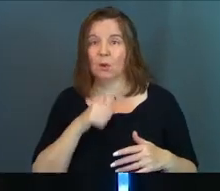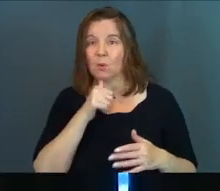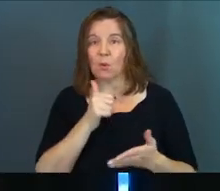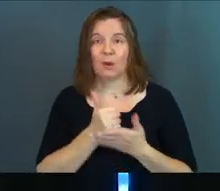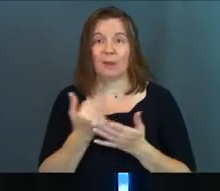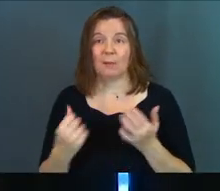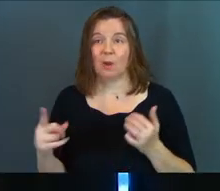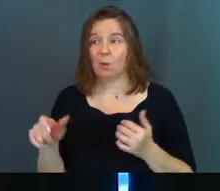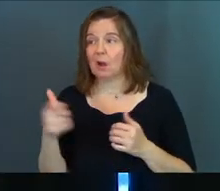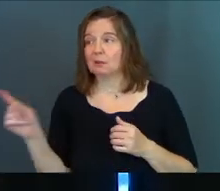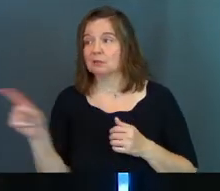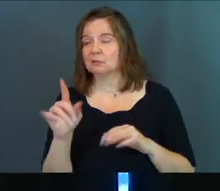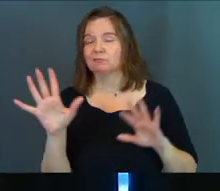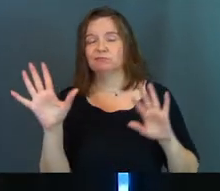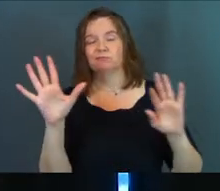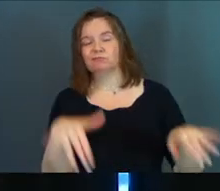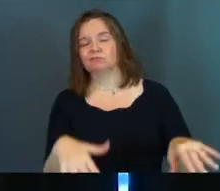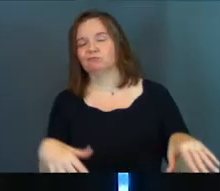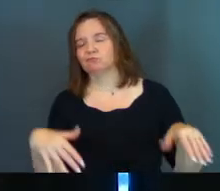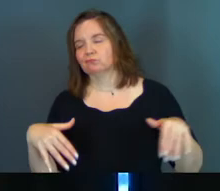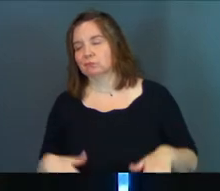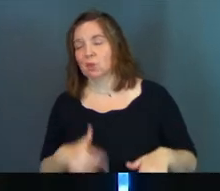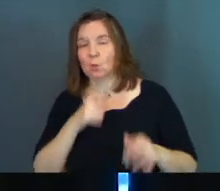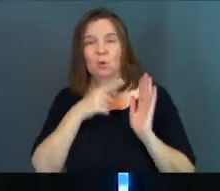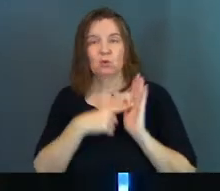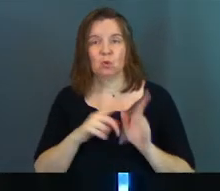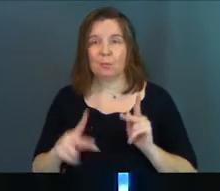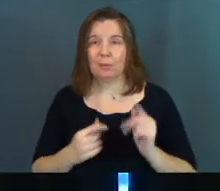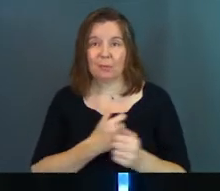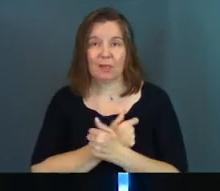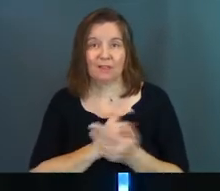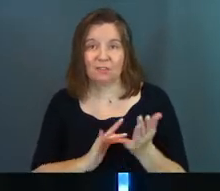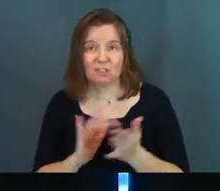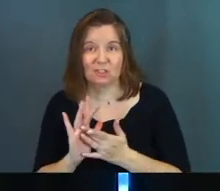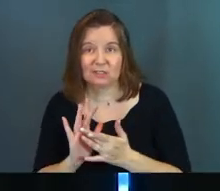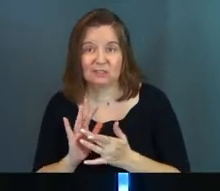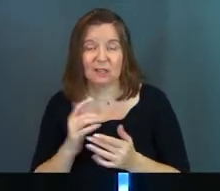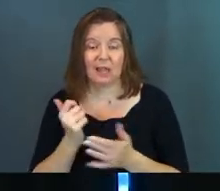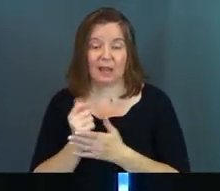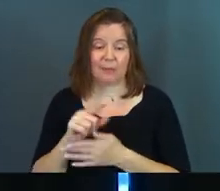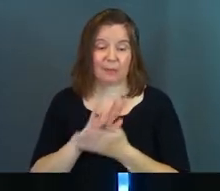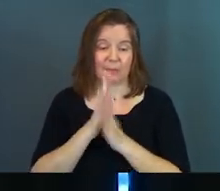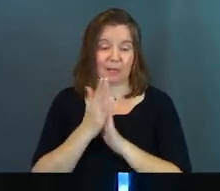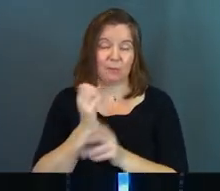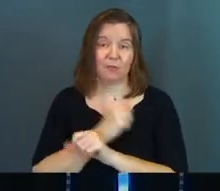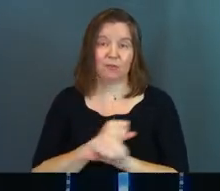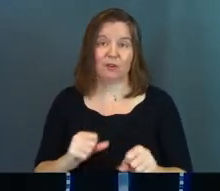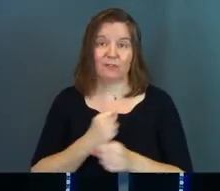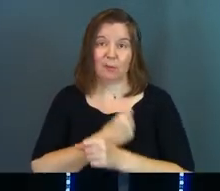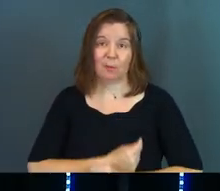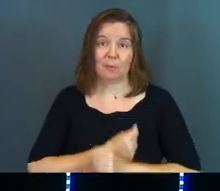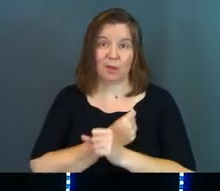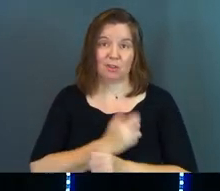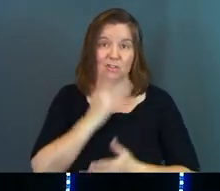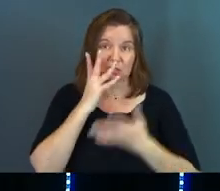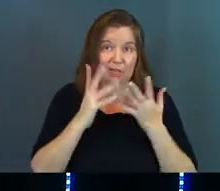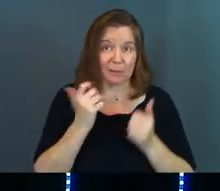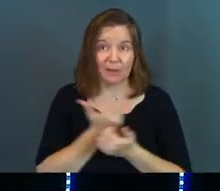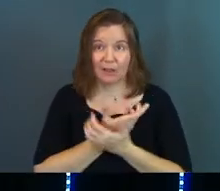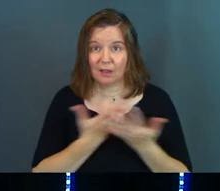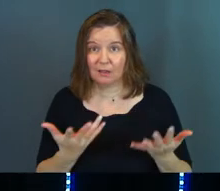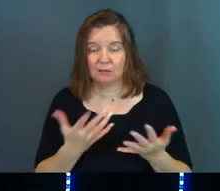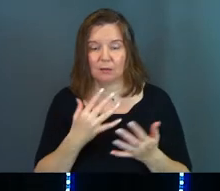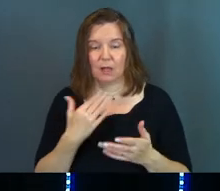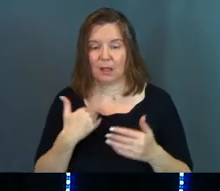won't help anyone around us. We won't show people the love of Jesus and help them to become free from their bondage and their shame and all the